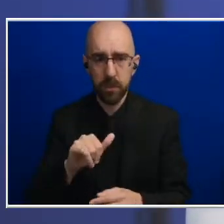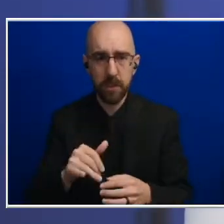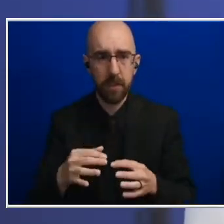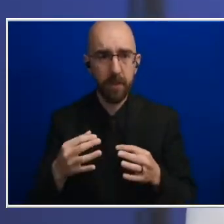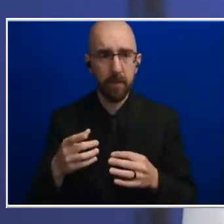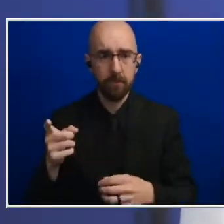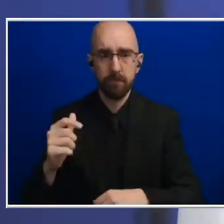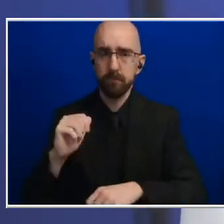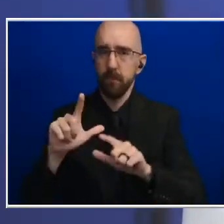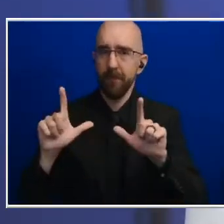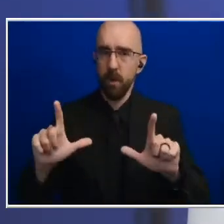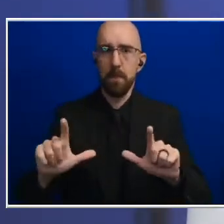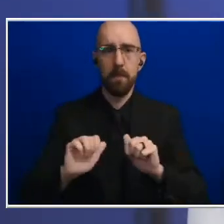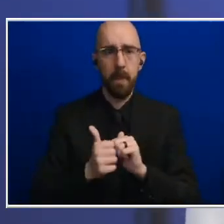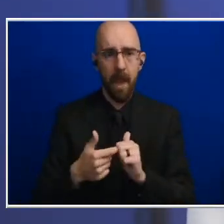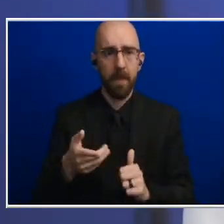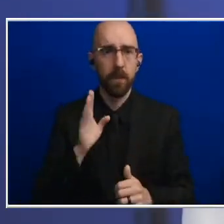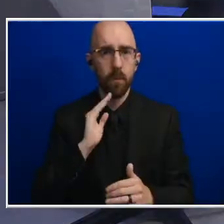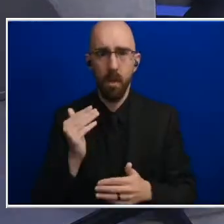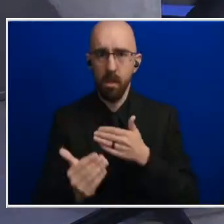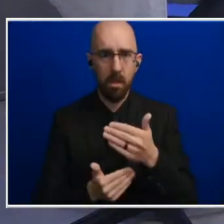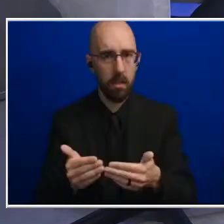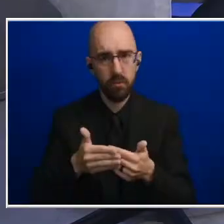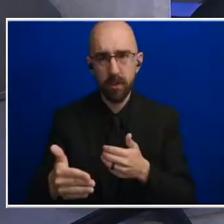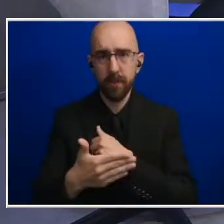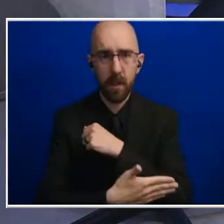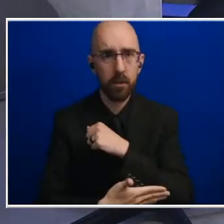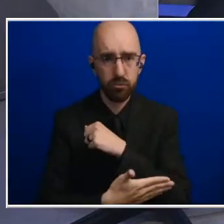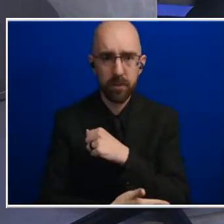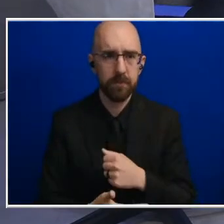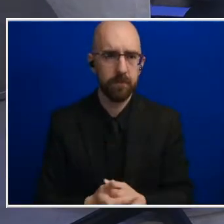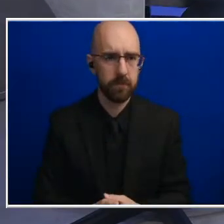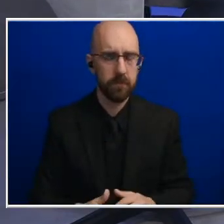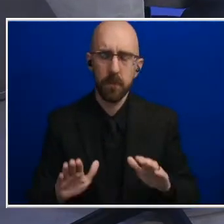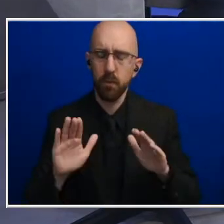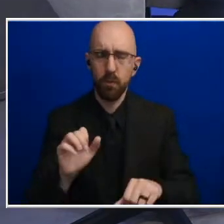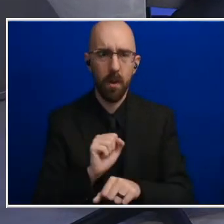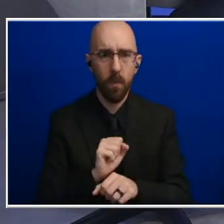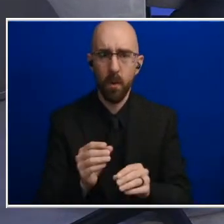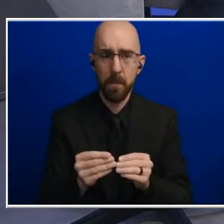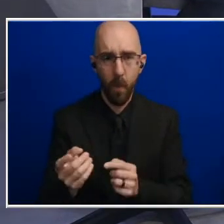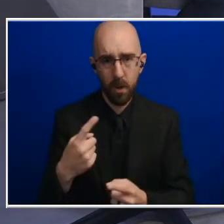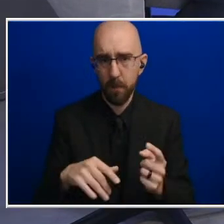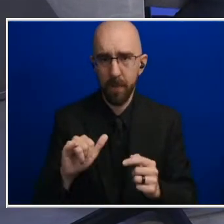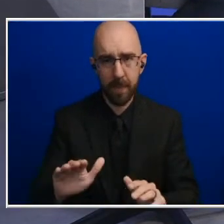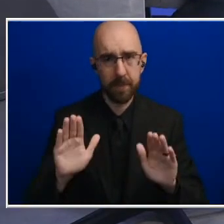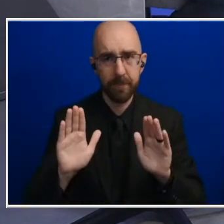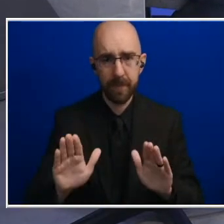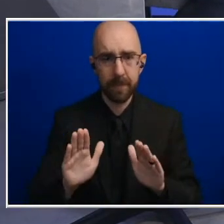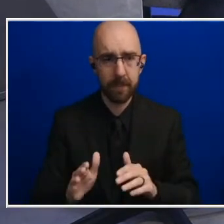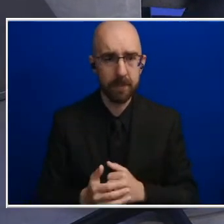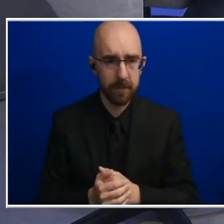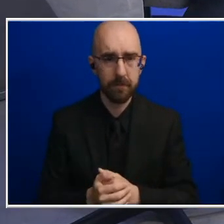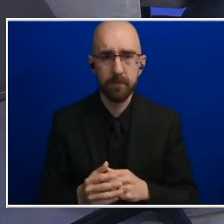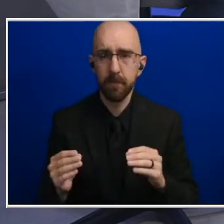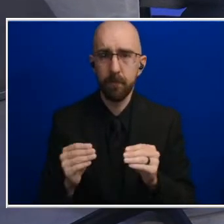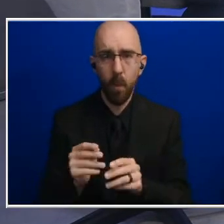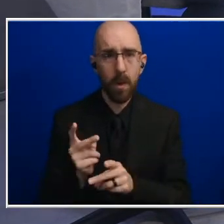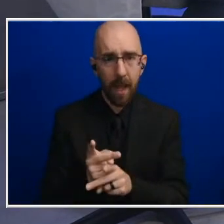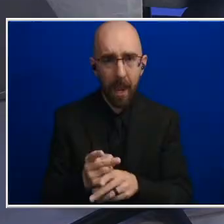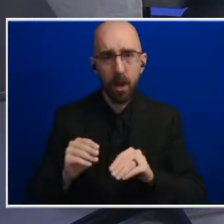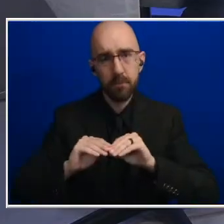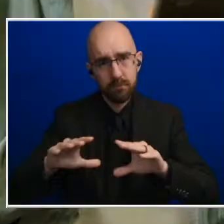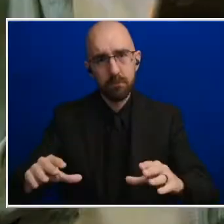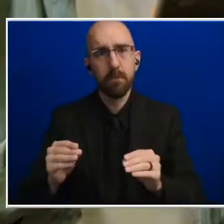to roll out to the rest of the country. Yeah, well, great work. More to come. That's fantastic. To get more care to more patients. Yeah.